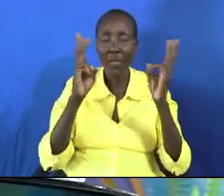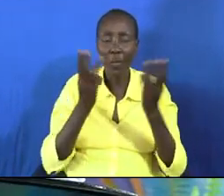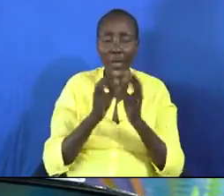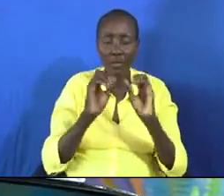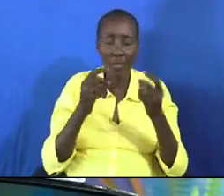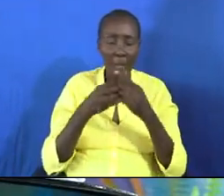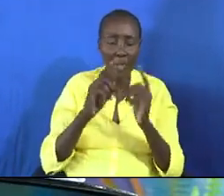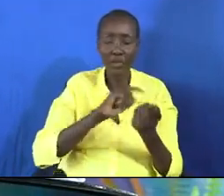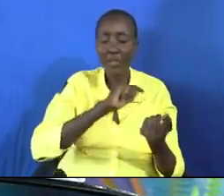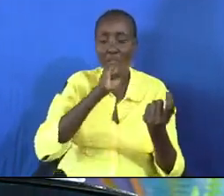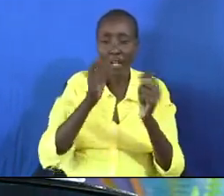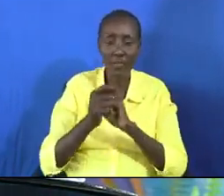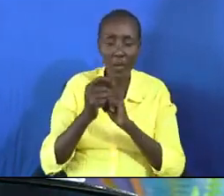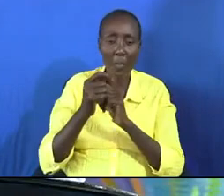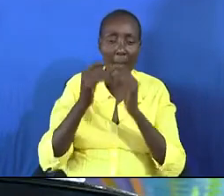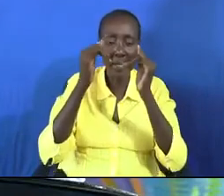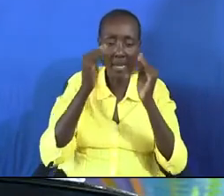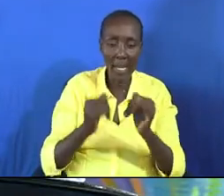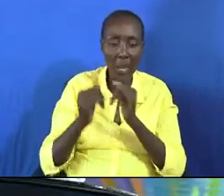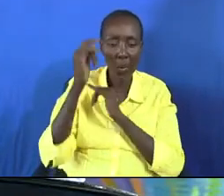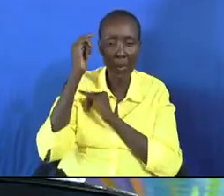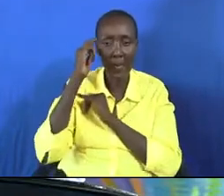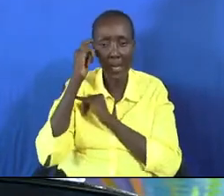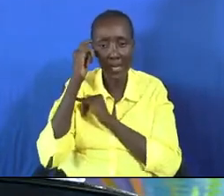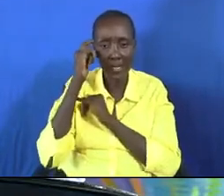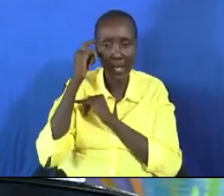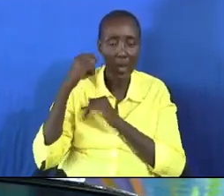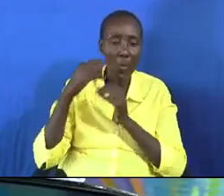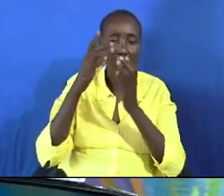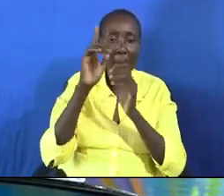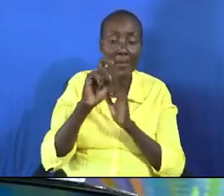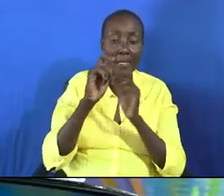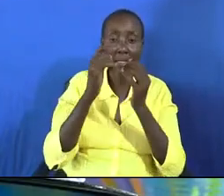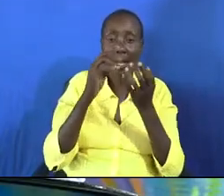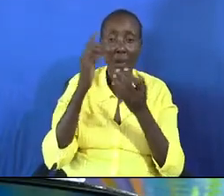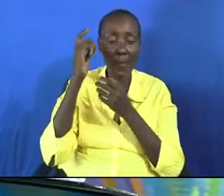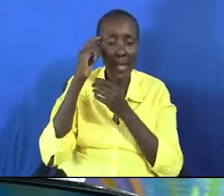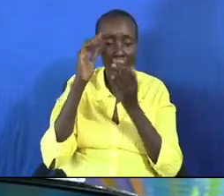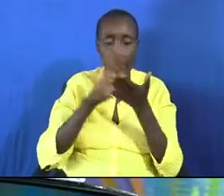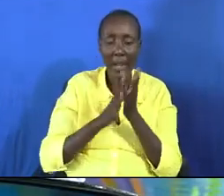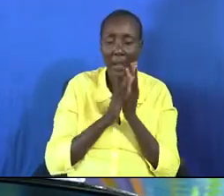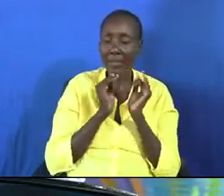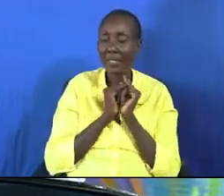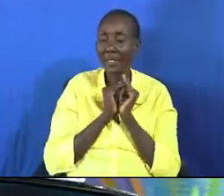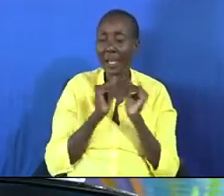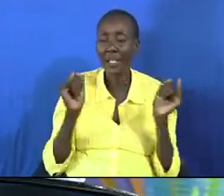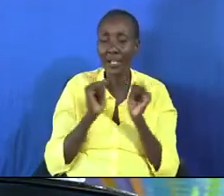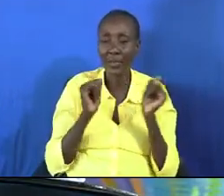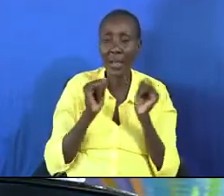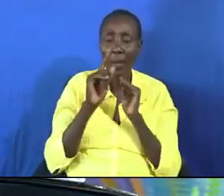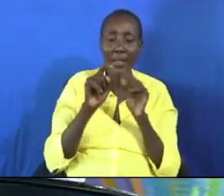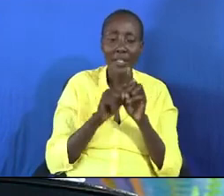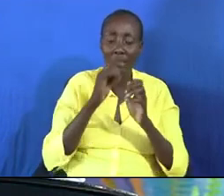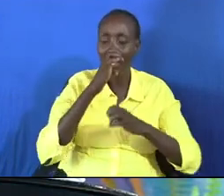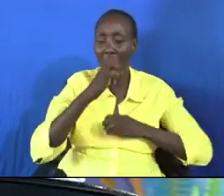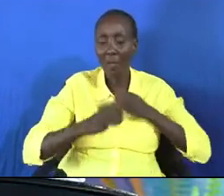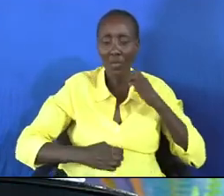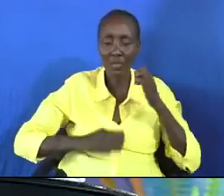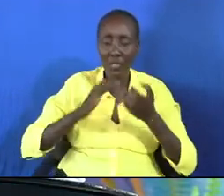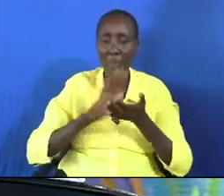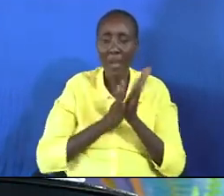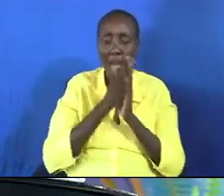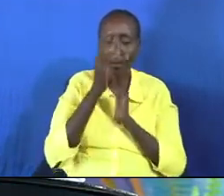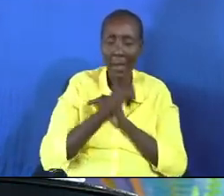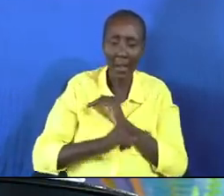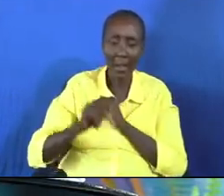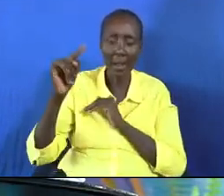renewing of your mind. We need our mind renewed. We need our mind sanctified. We need our emotions be made